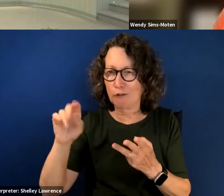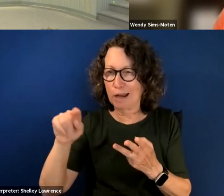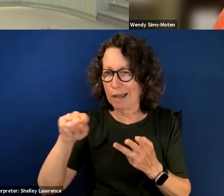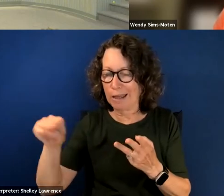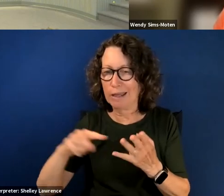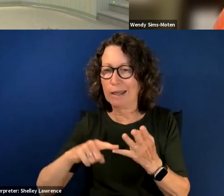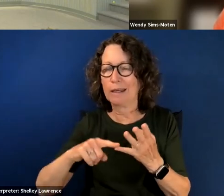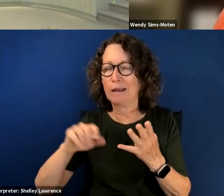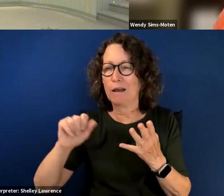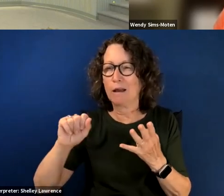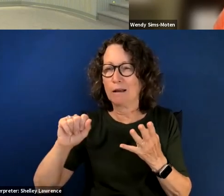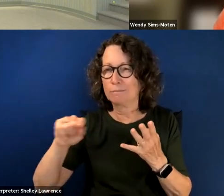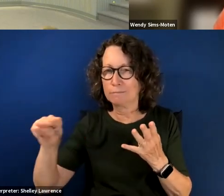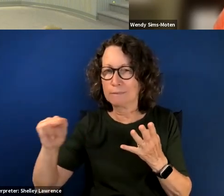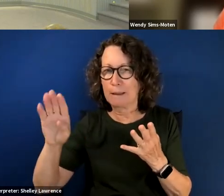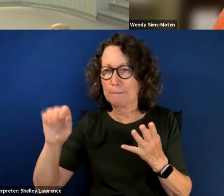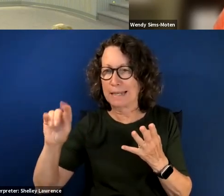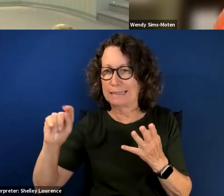Barbara Battistini,